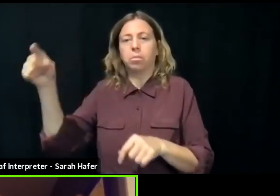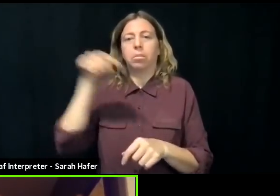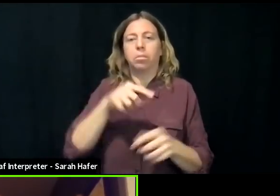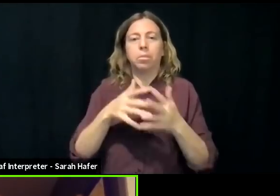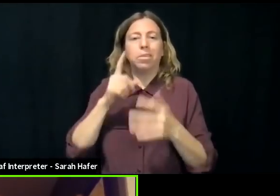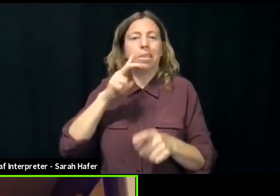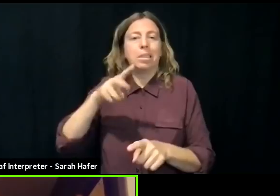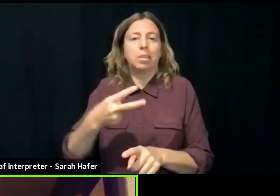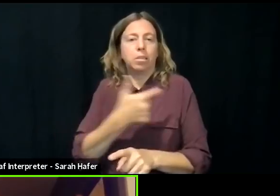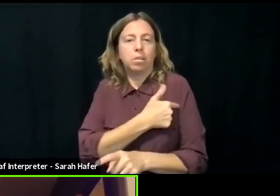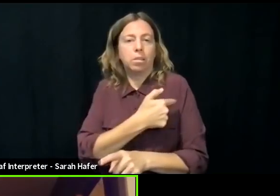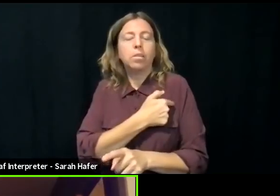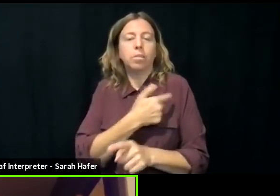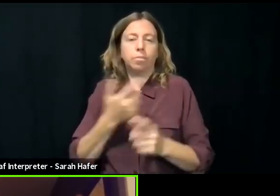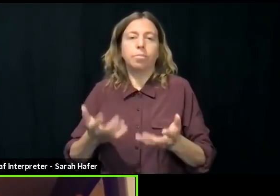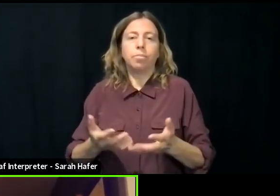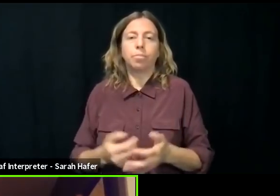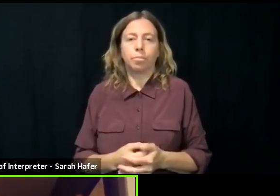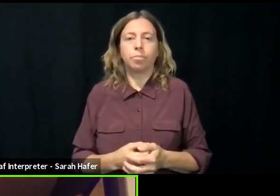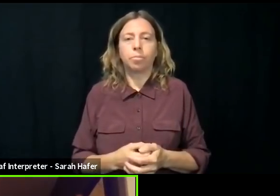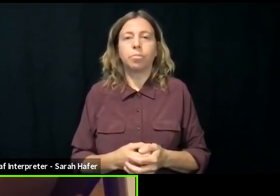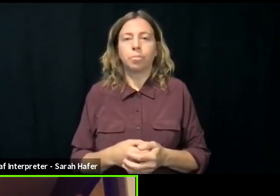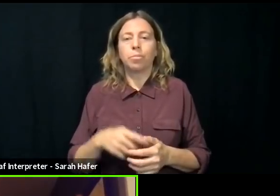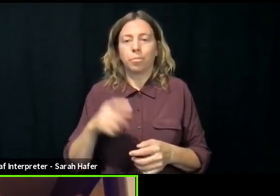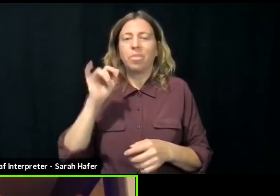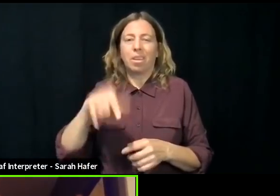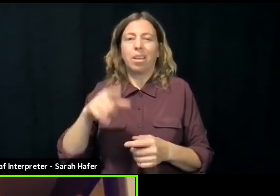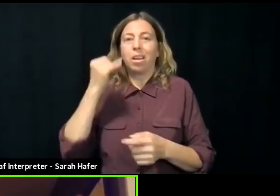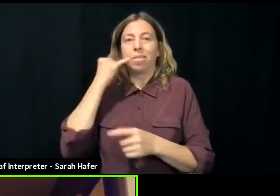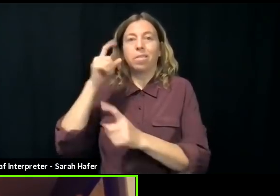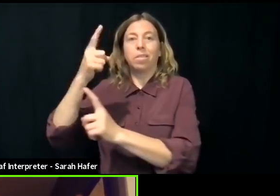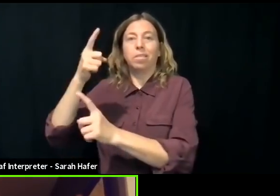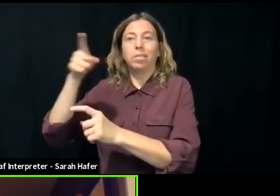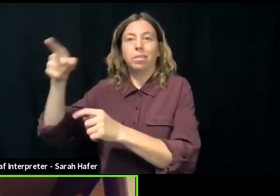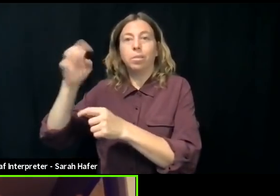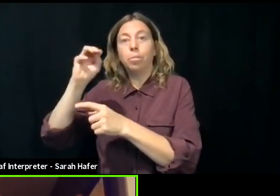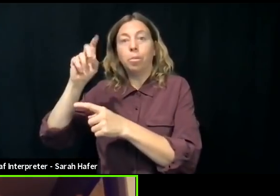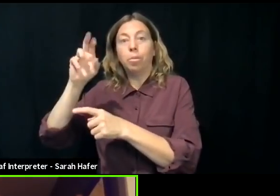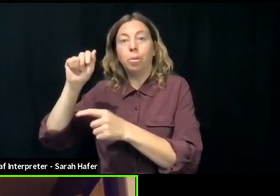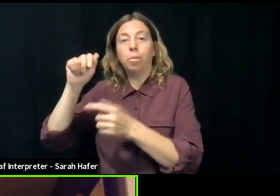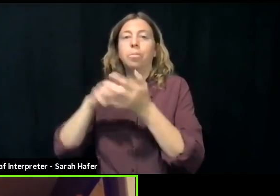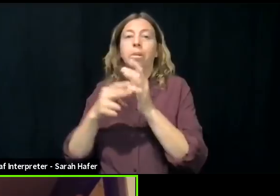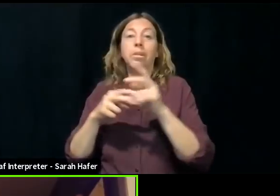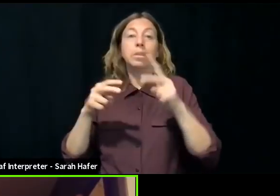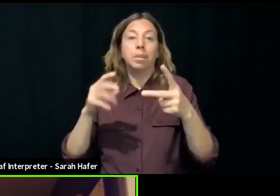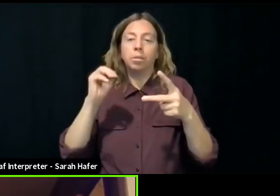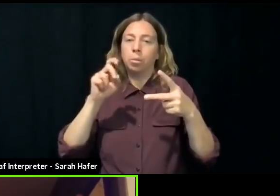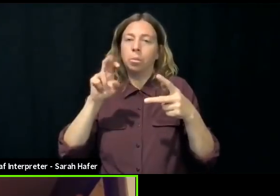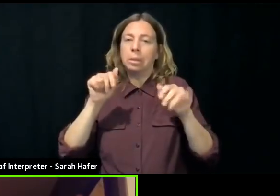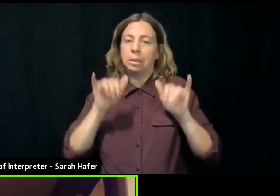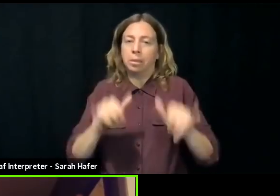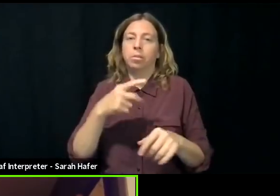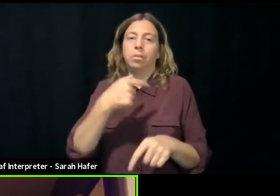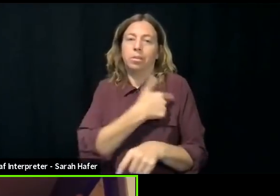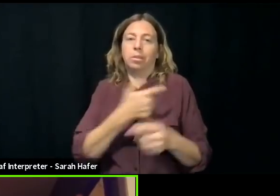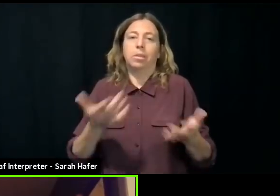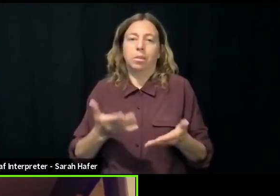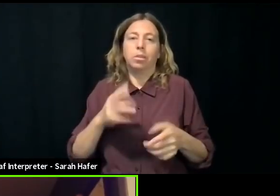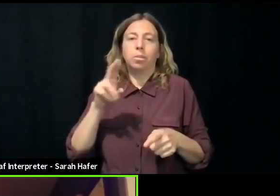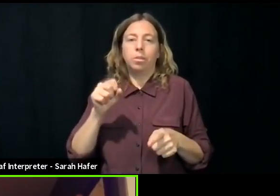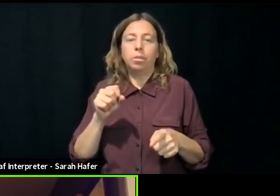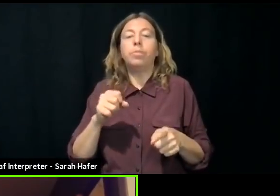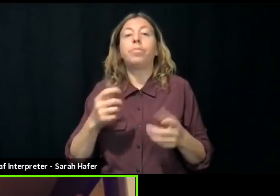fully completed your series, try to complete it with the one you started. If not, start with one of the vaccines that's authorized here in the United States to make sure that you